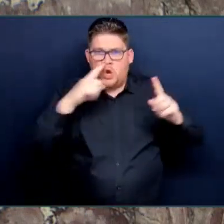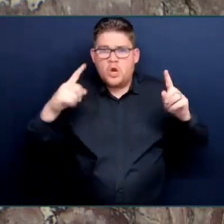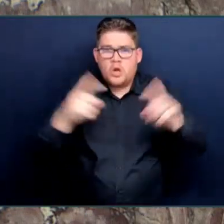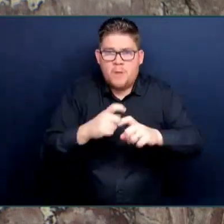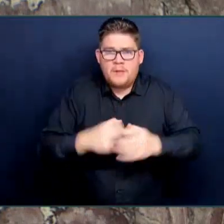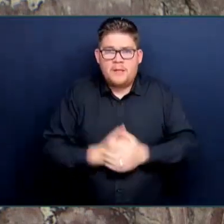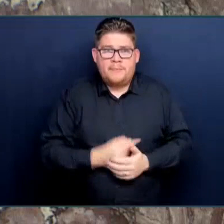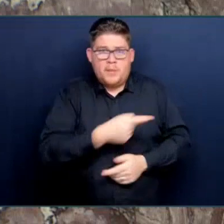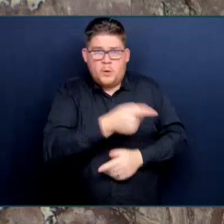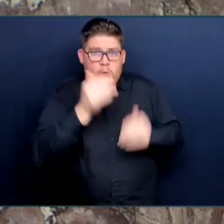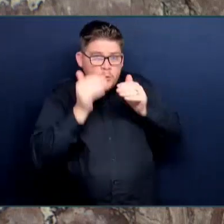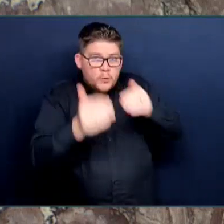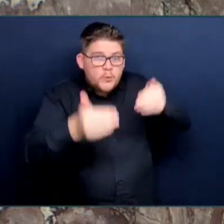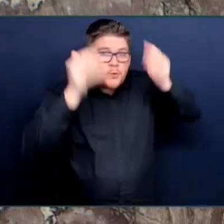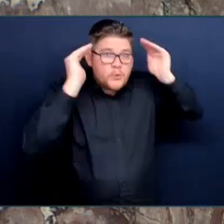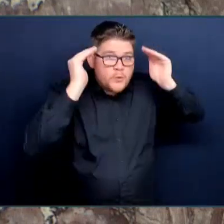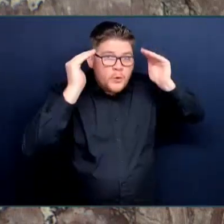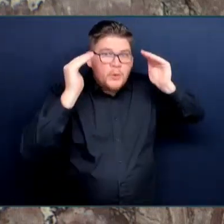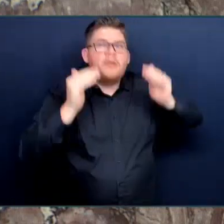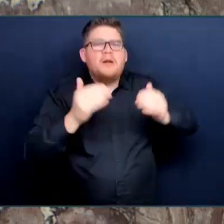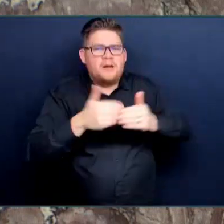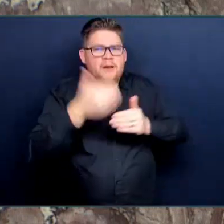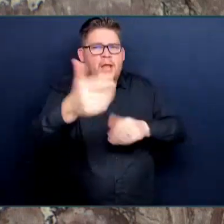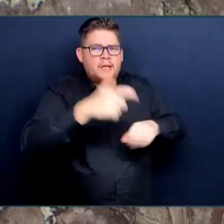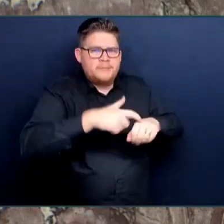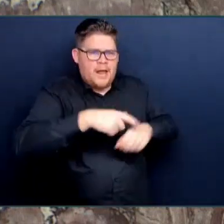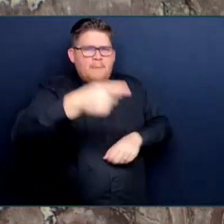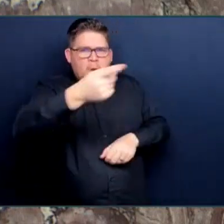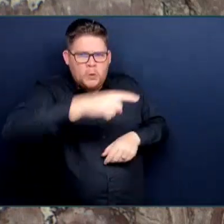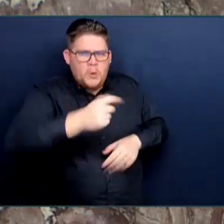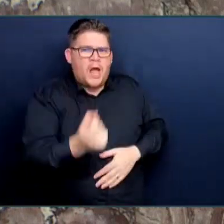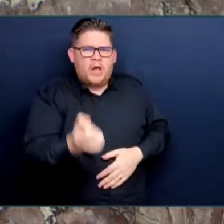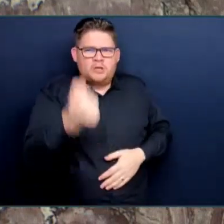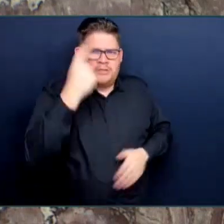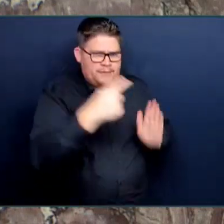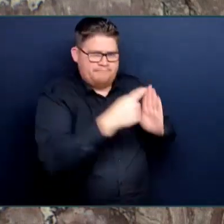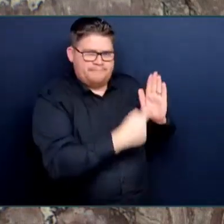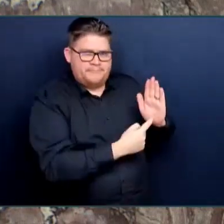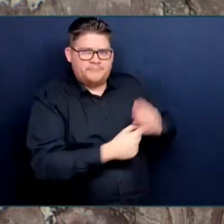the complexities. 900 recruits